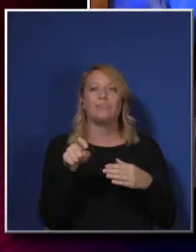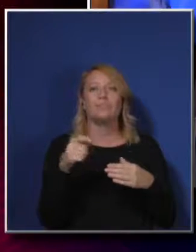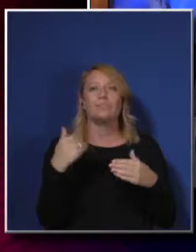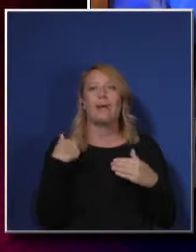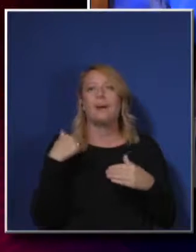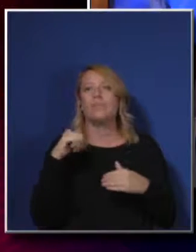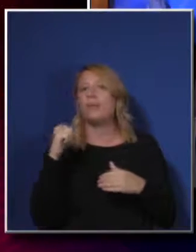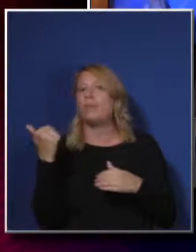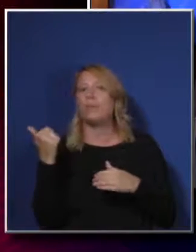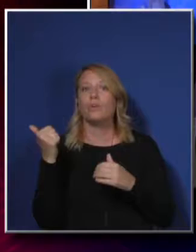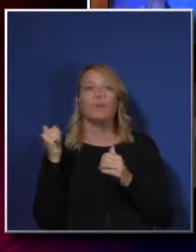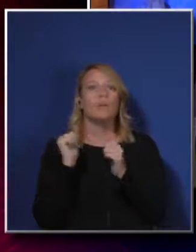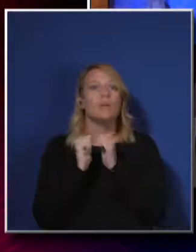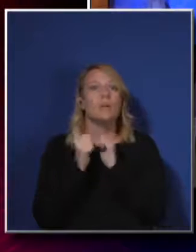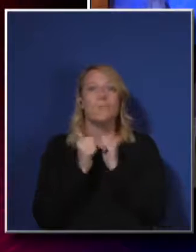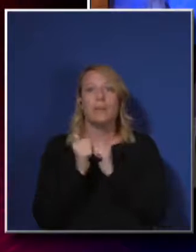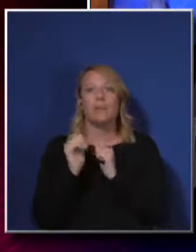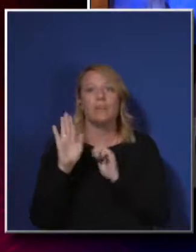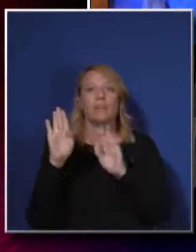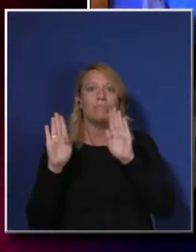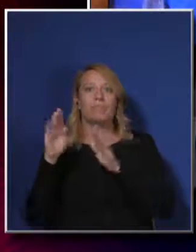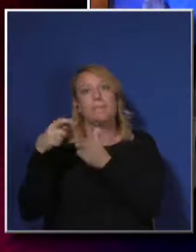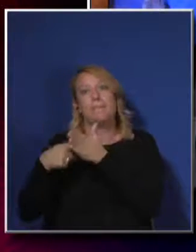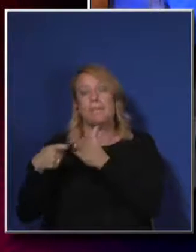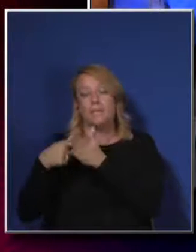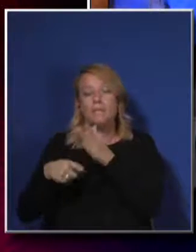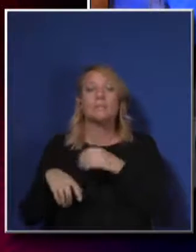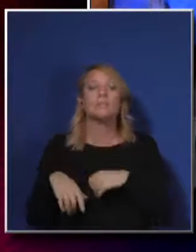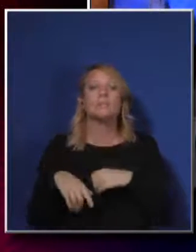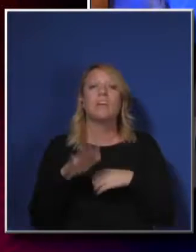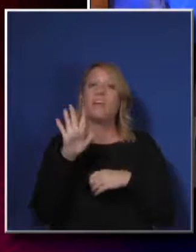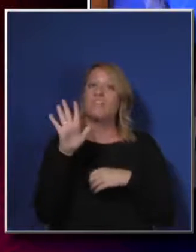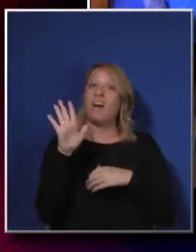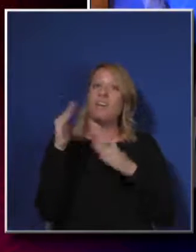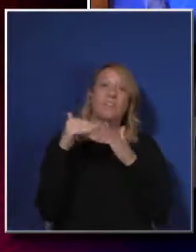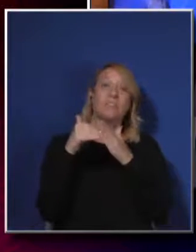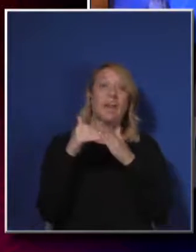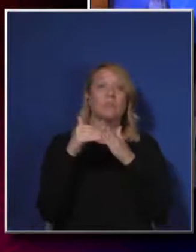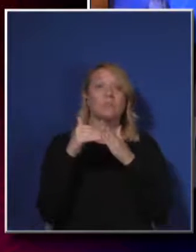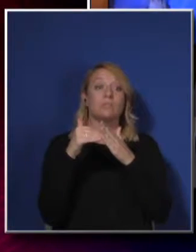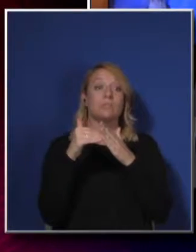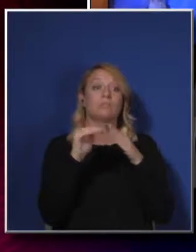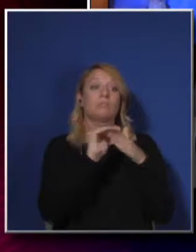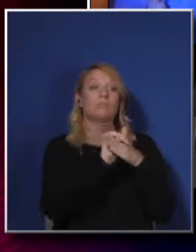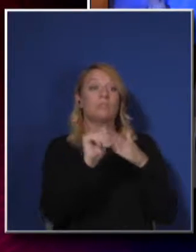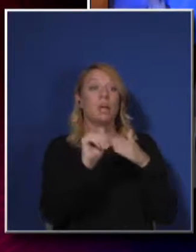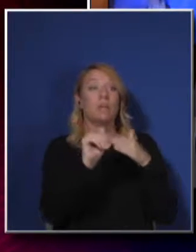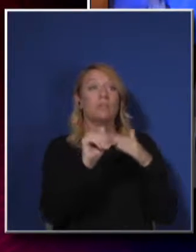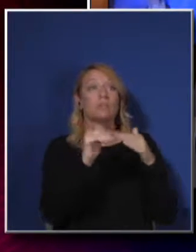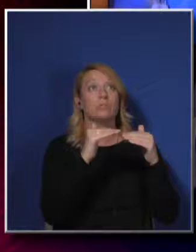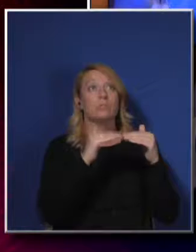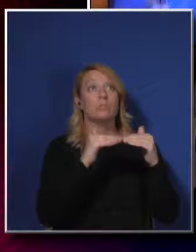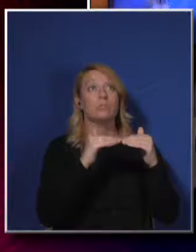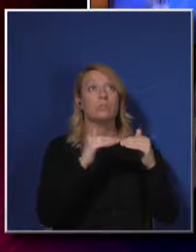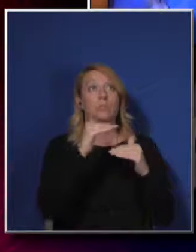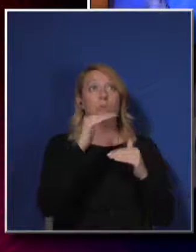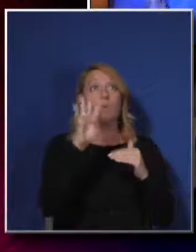bid. Anything that's right at $5,000 to